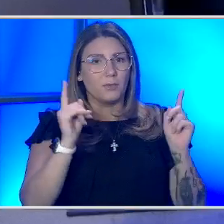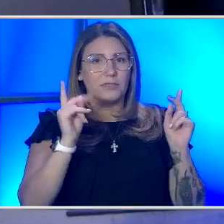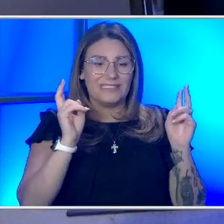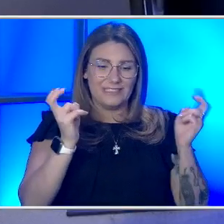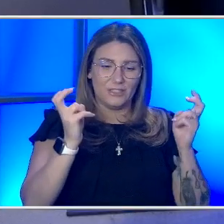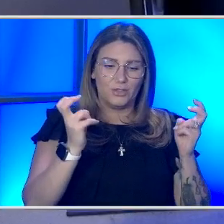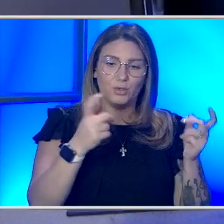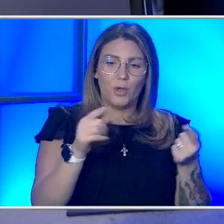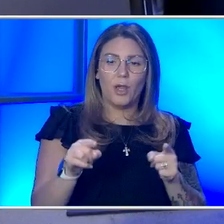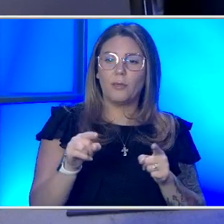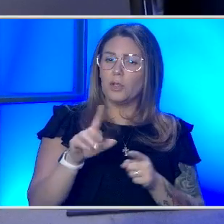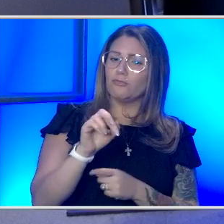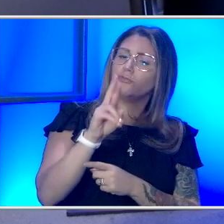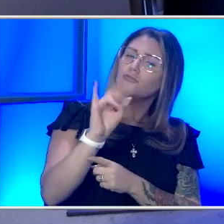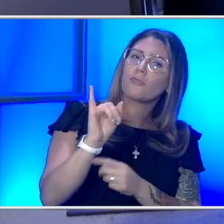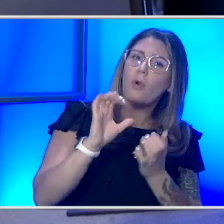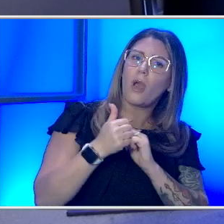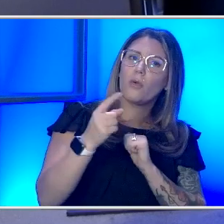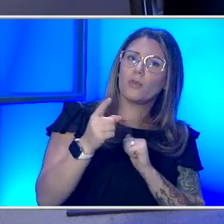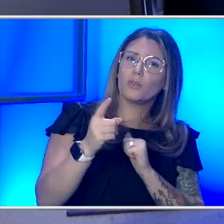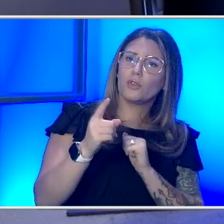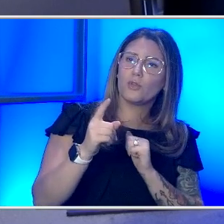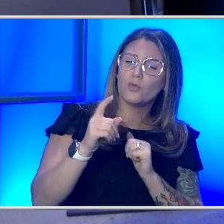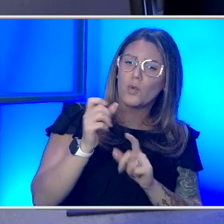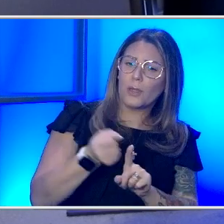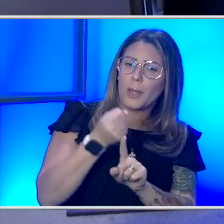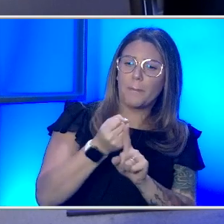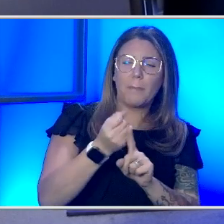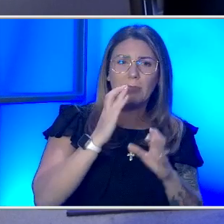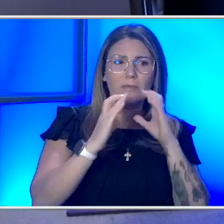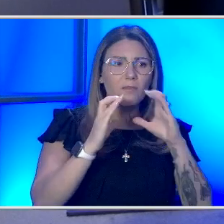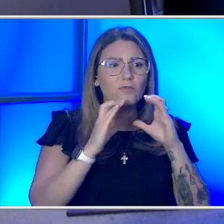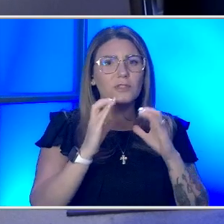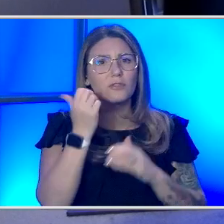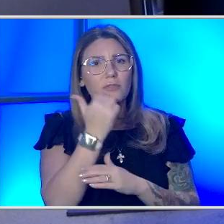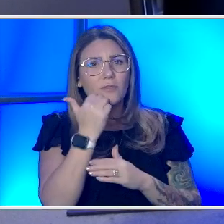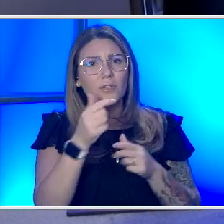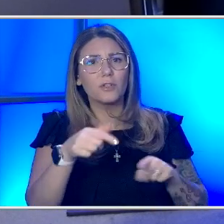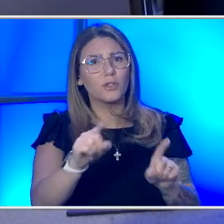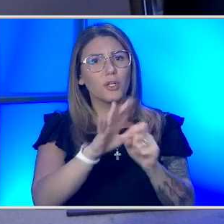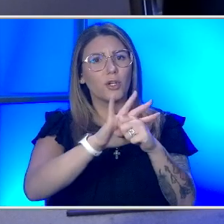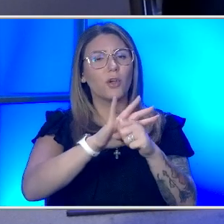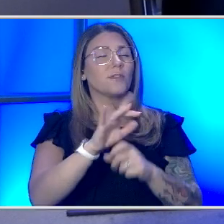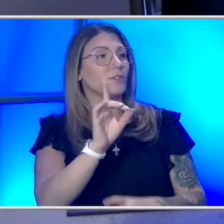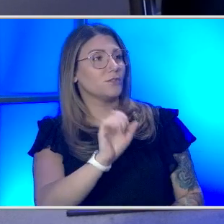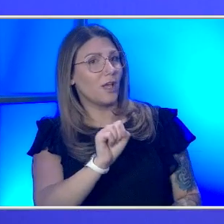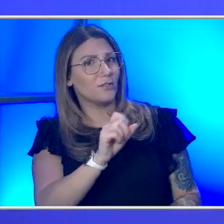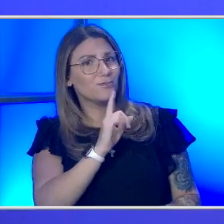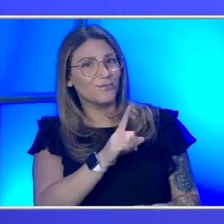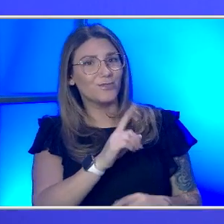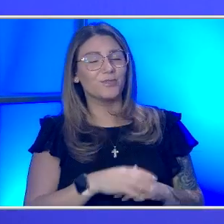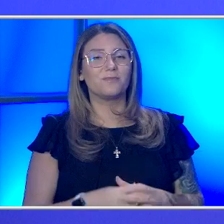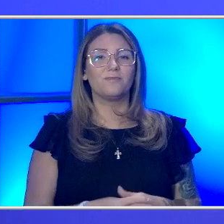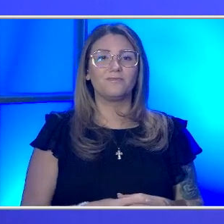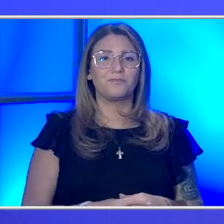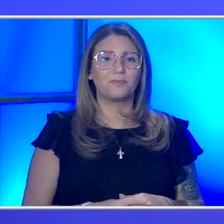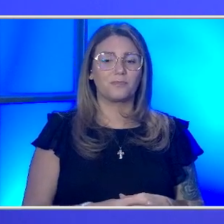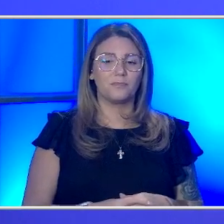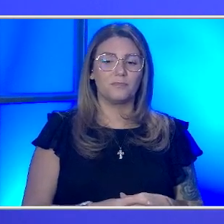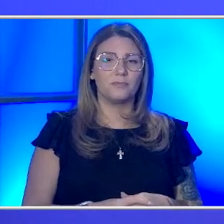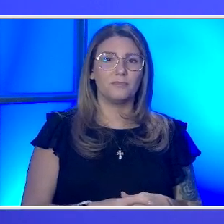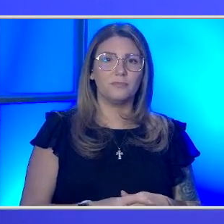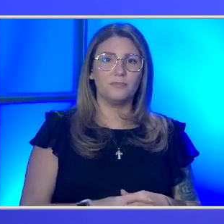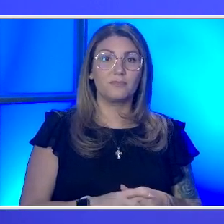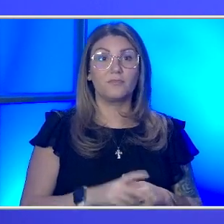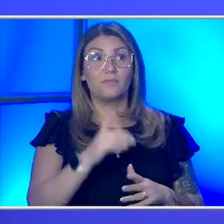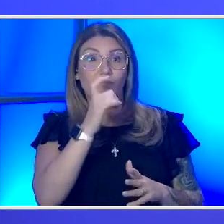all impacted? What were those conversations like day to day during COVID? Sure, yes. So, well, I wasn't in the role at this time. I know